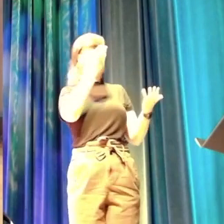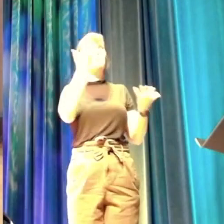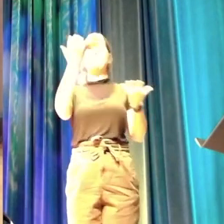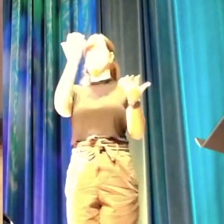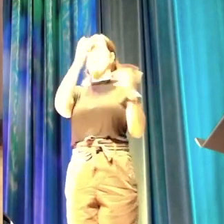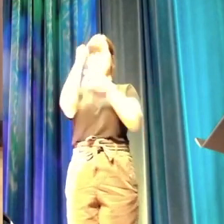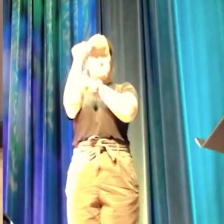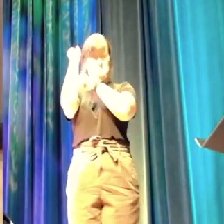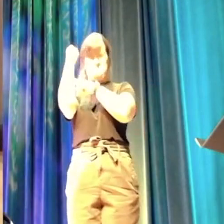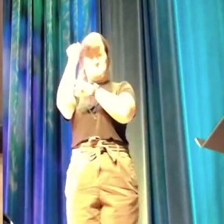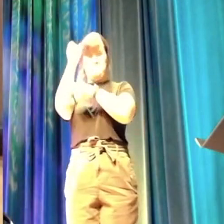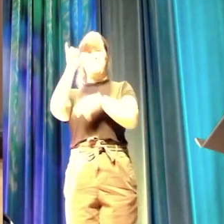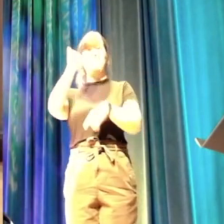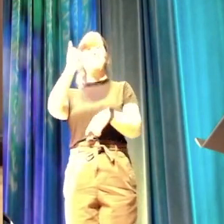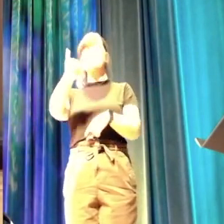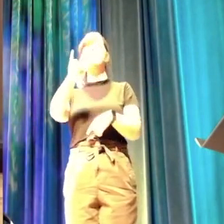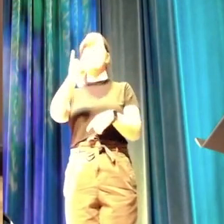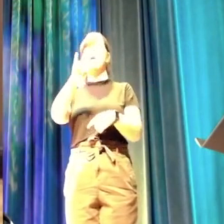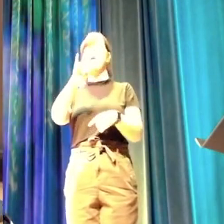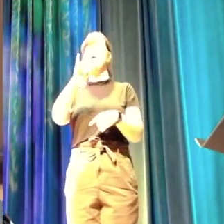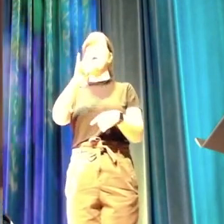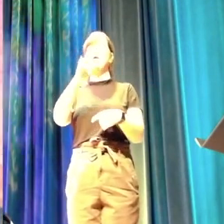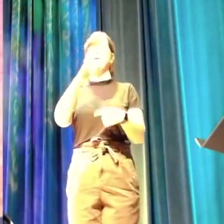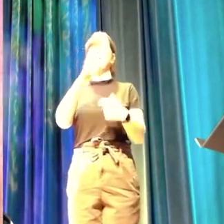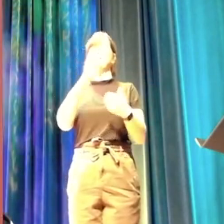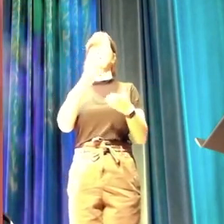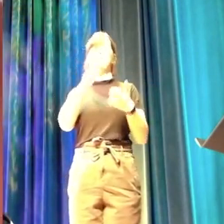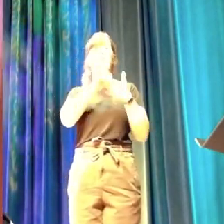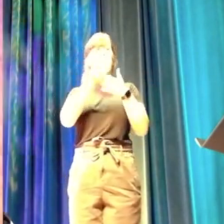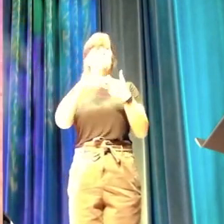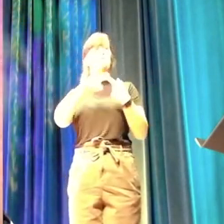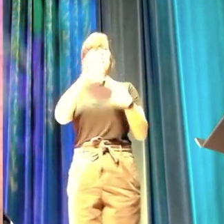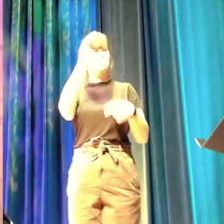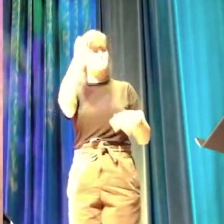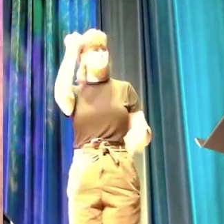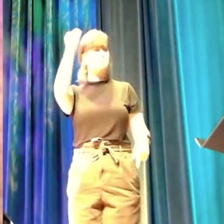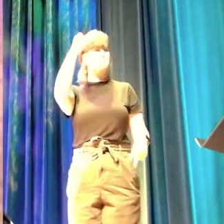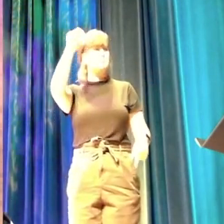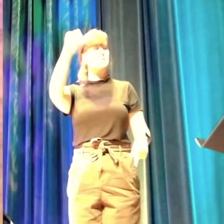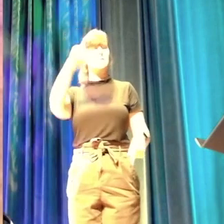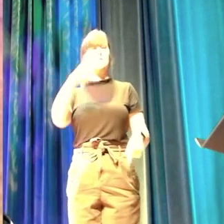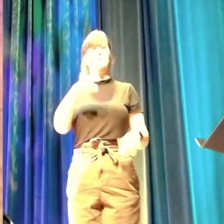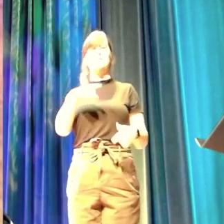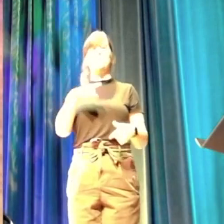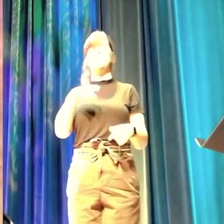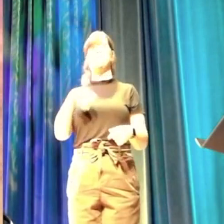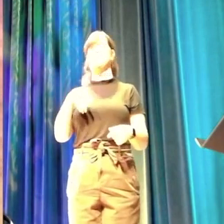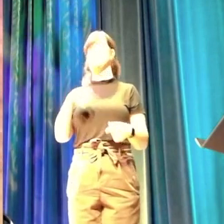communication, this resulted in my acts of disobedience. When Sullivan